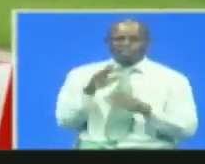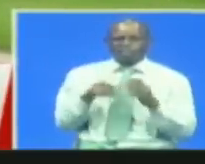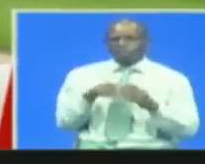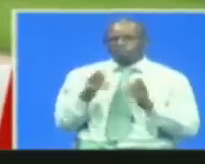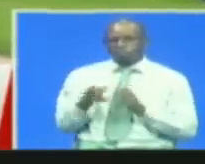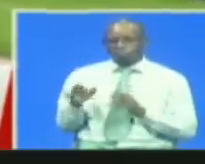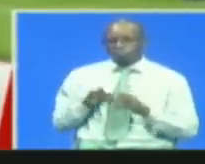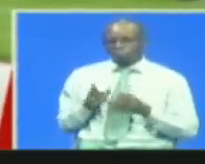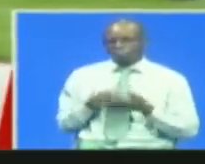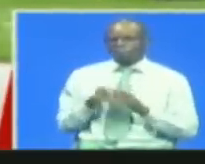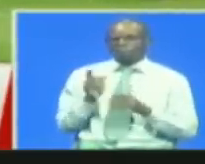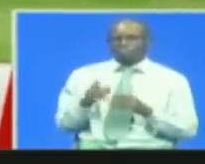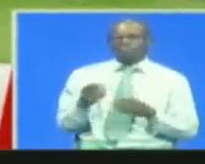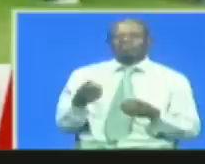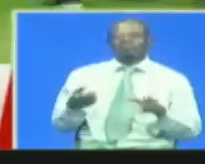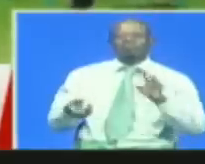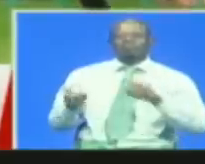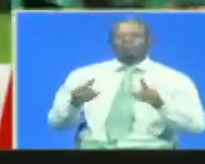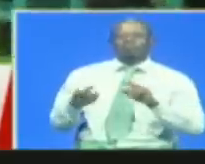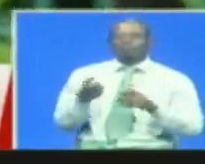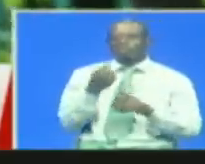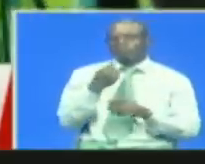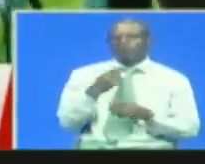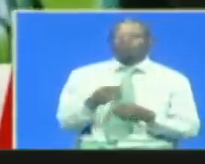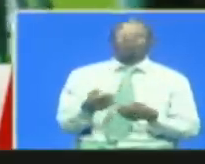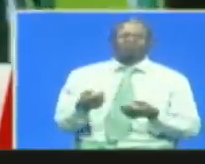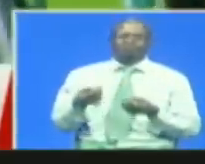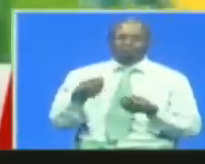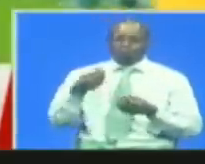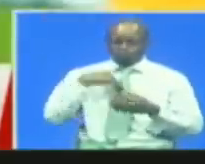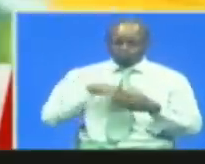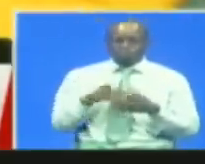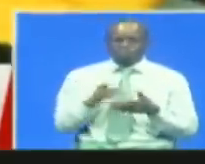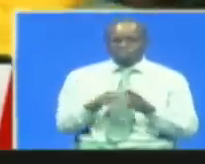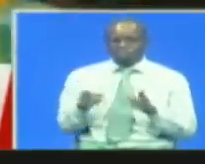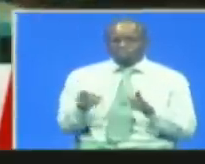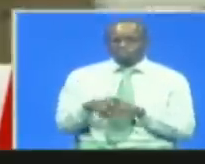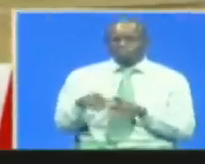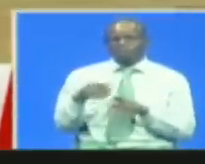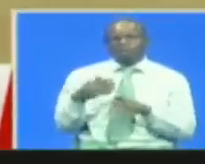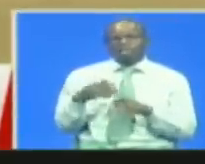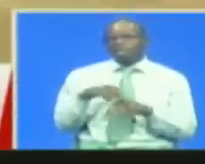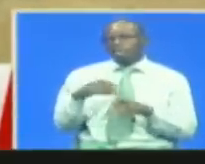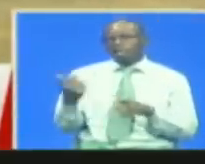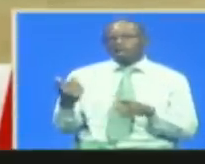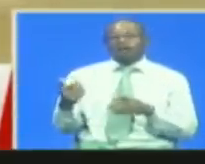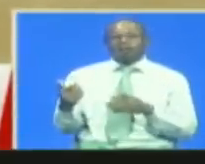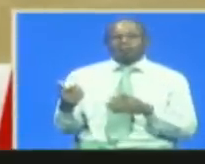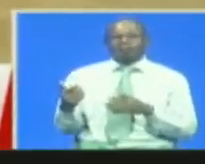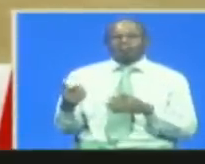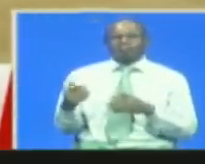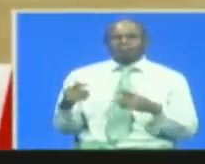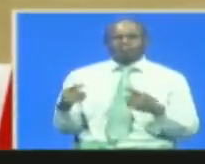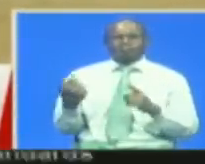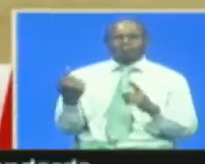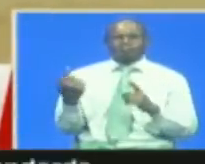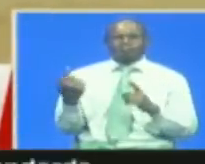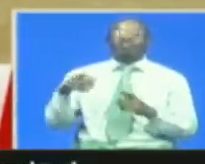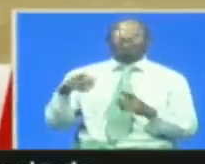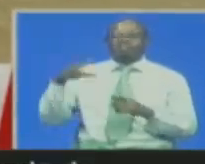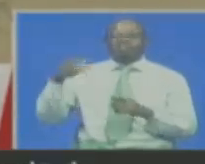liter if they wish to compete as females in certain events has hurt Caster Semenya's rival in 800 meters, Kenya's Margaret Wamboi